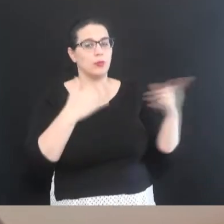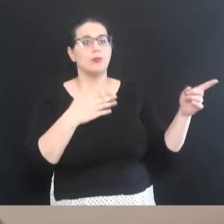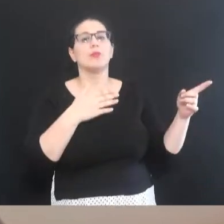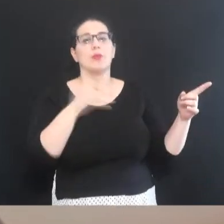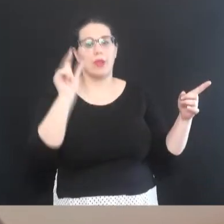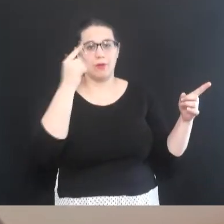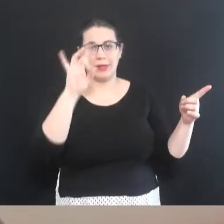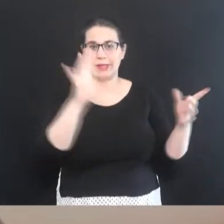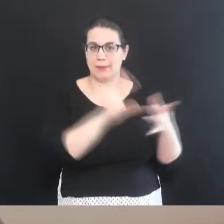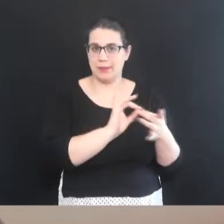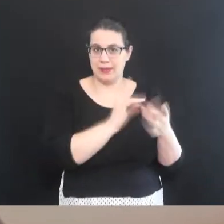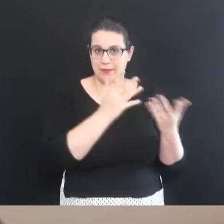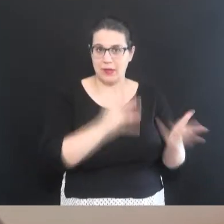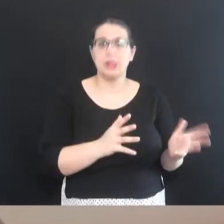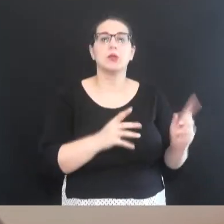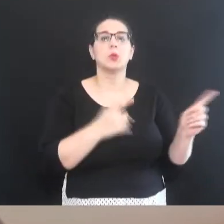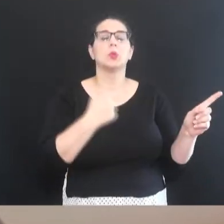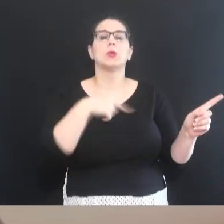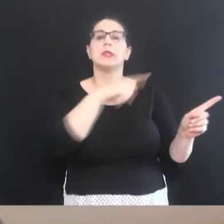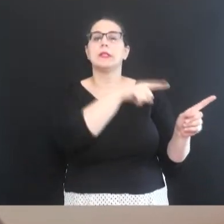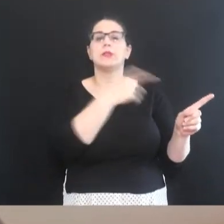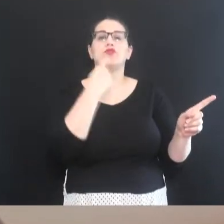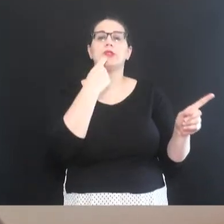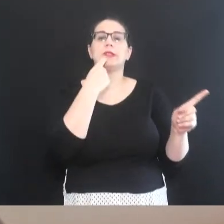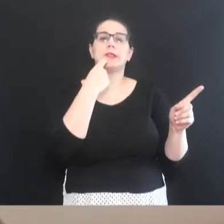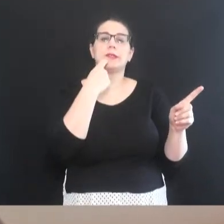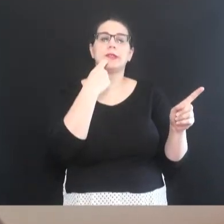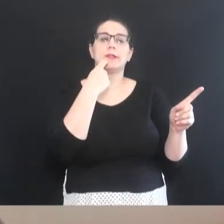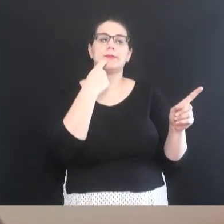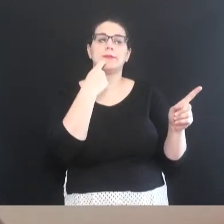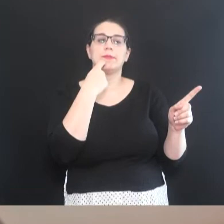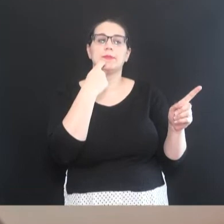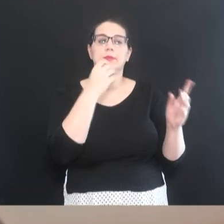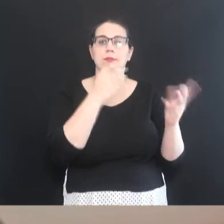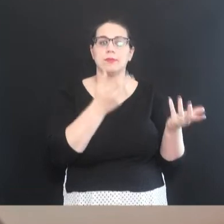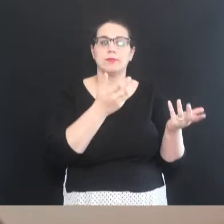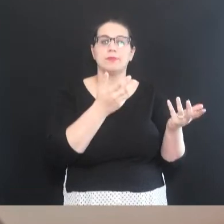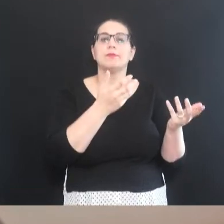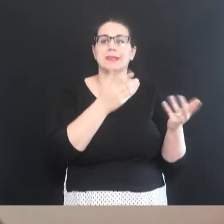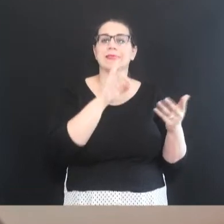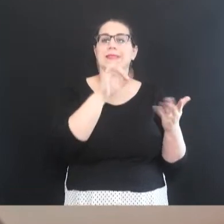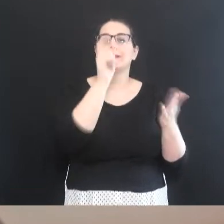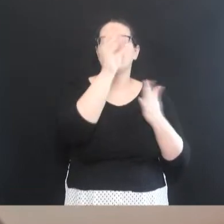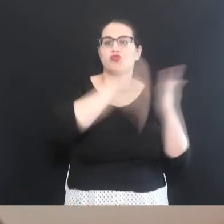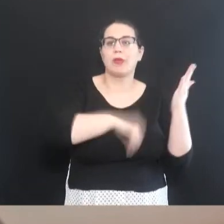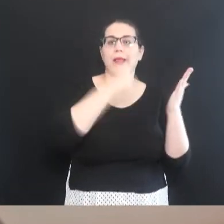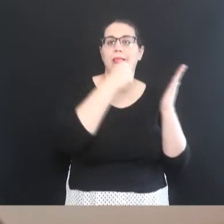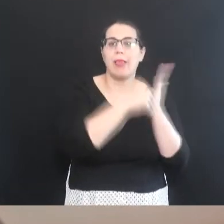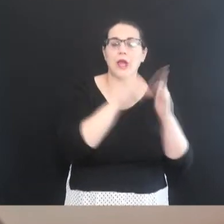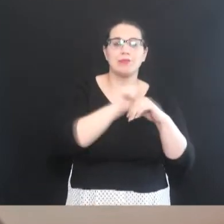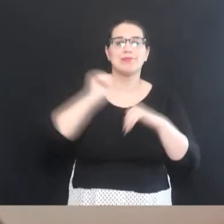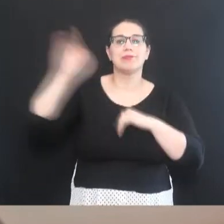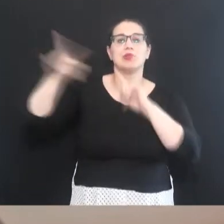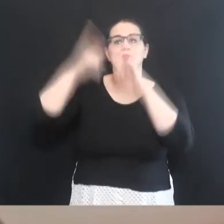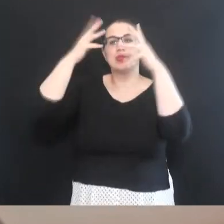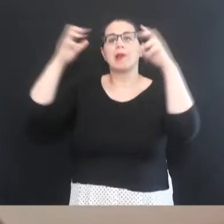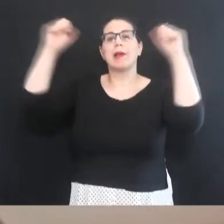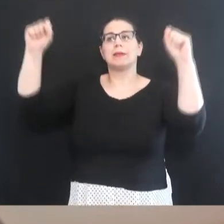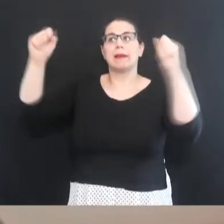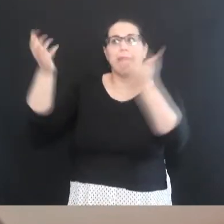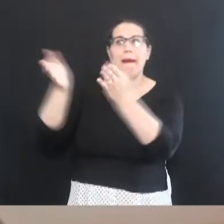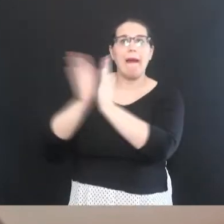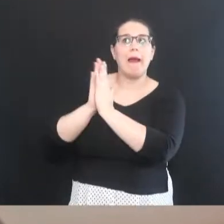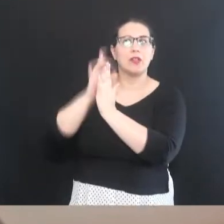additional correspondence to the president related to additional